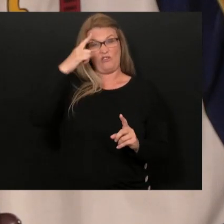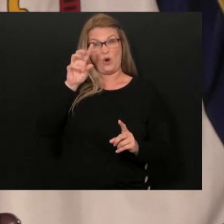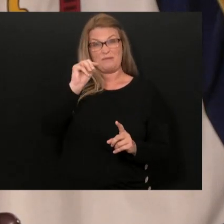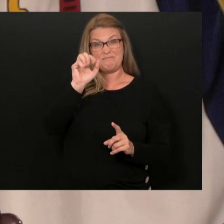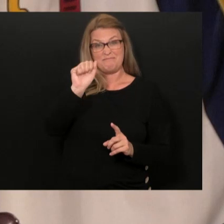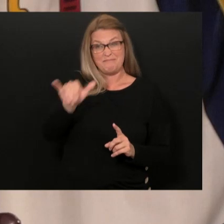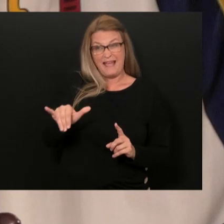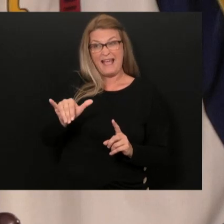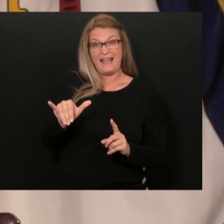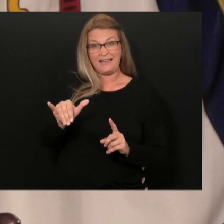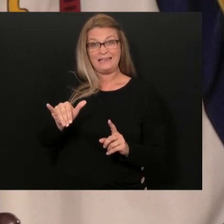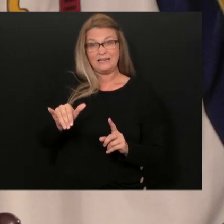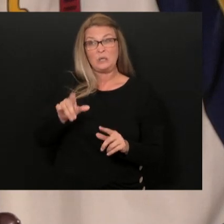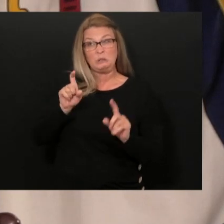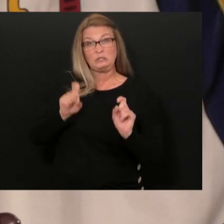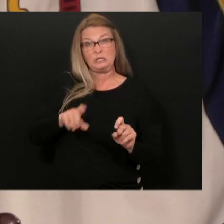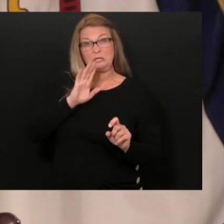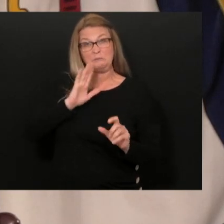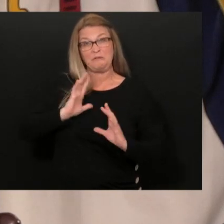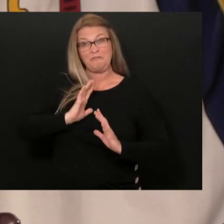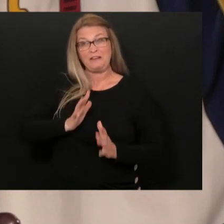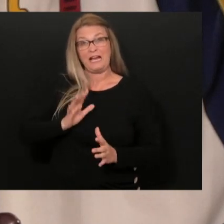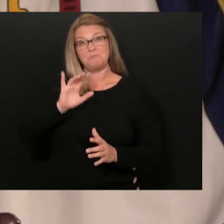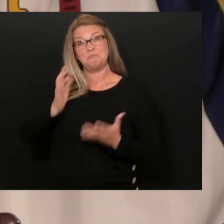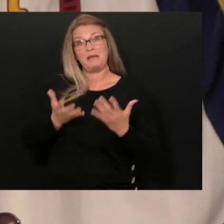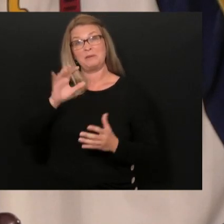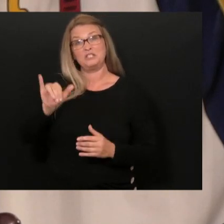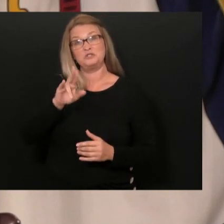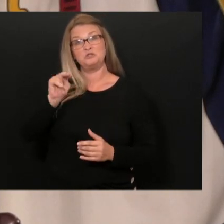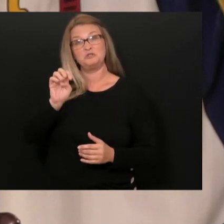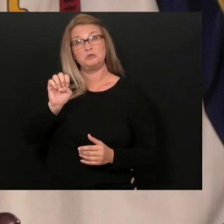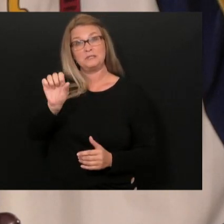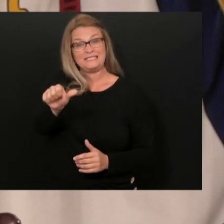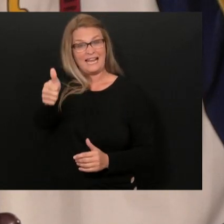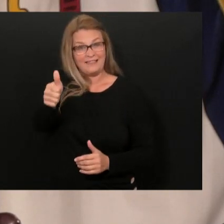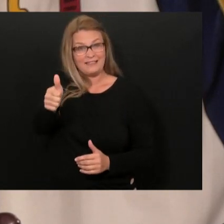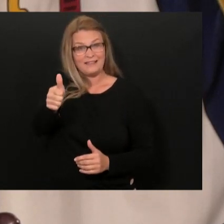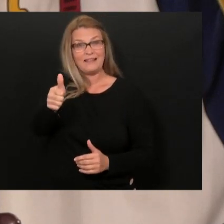probably even out to about June the 10th or whatever. But